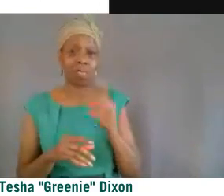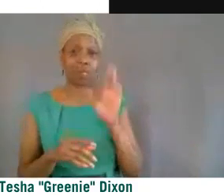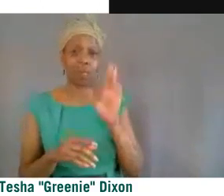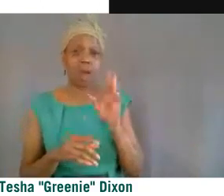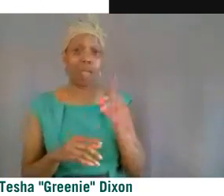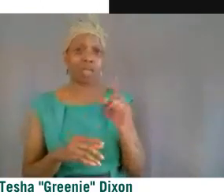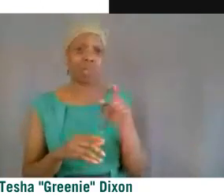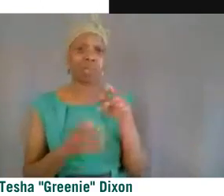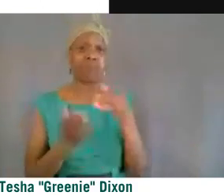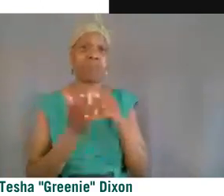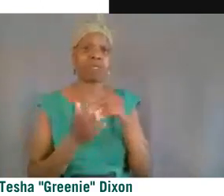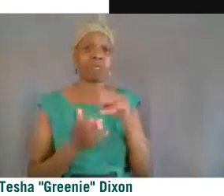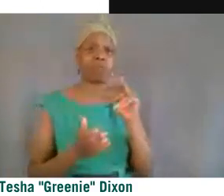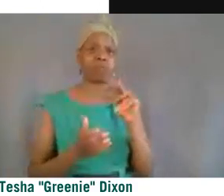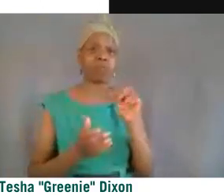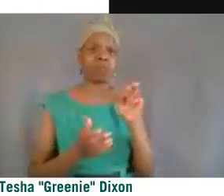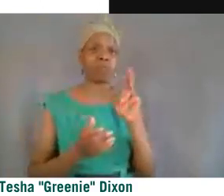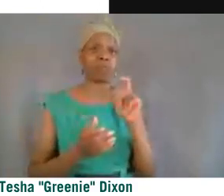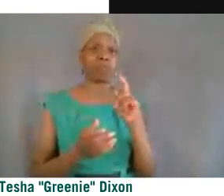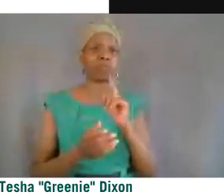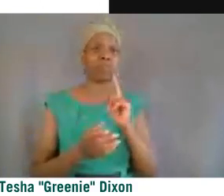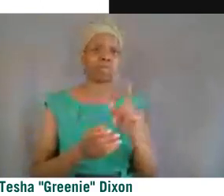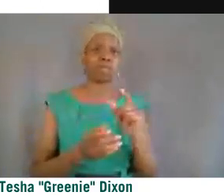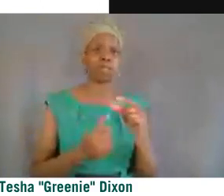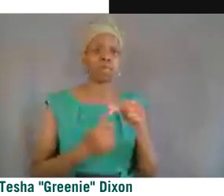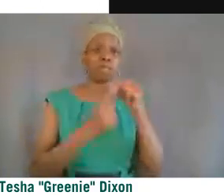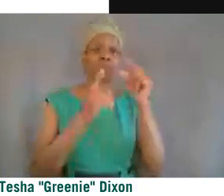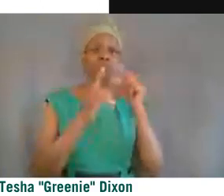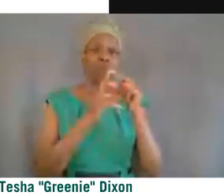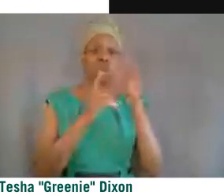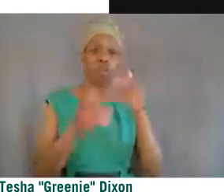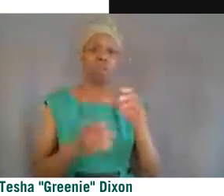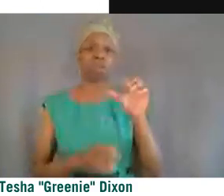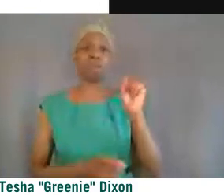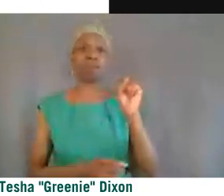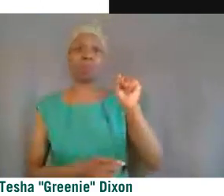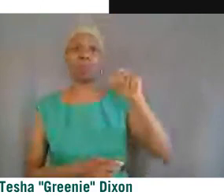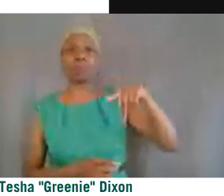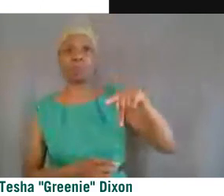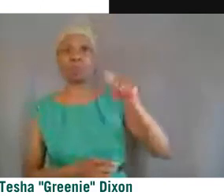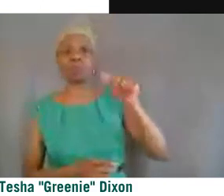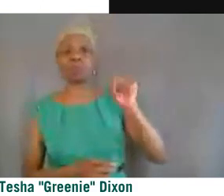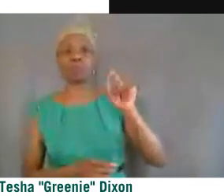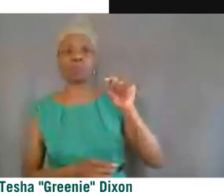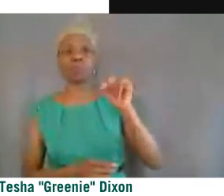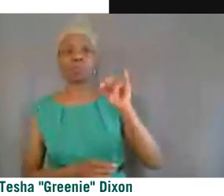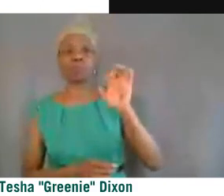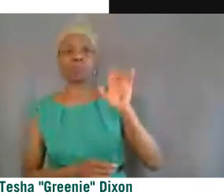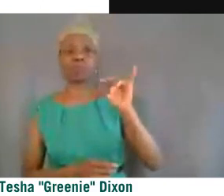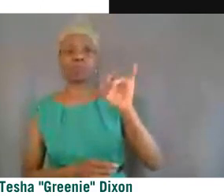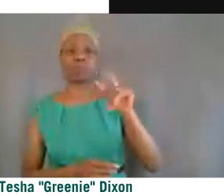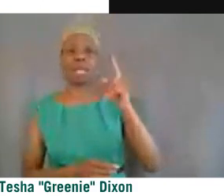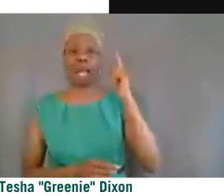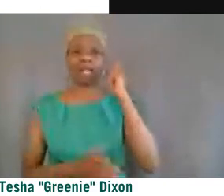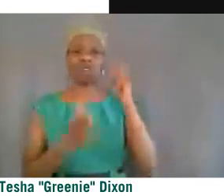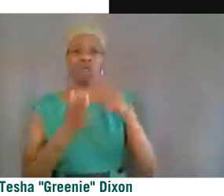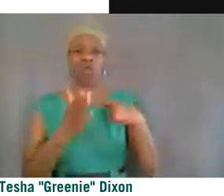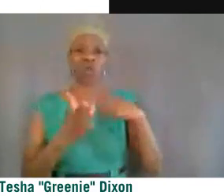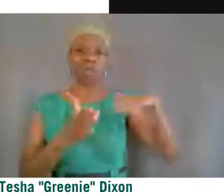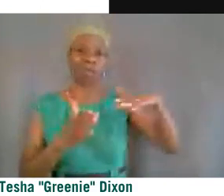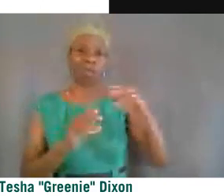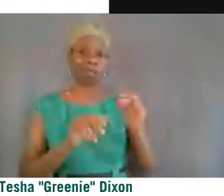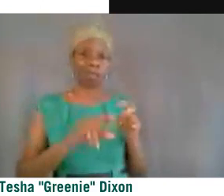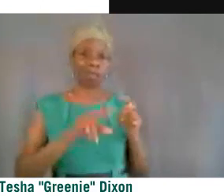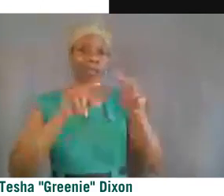very specific word there, spasticity. And so one thing that I've realized that we haven't actually dived into are the different types of cerebral